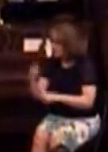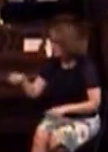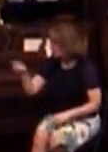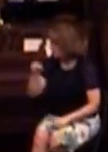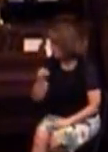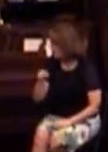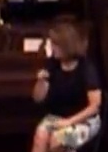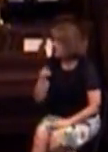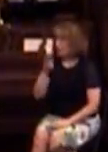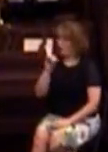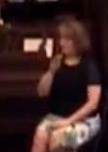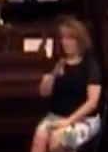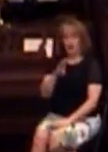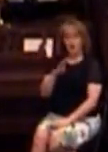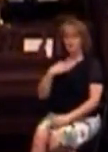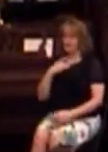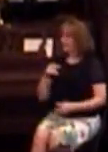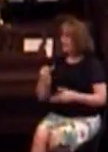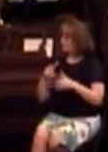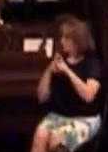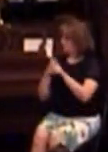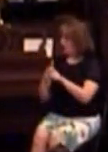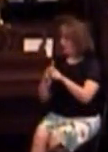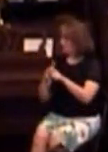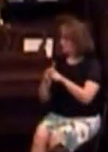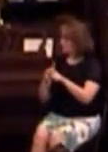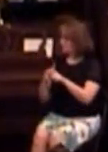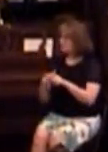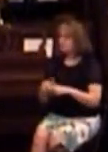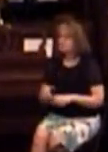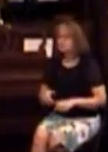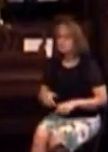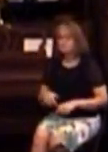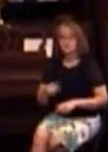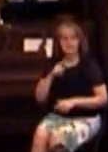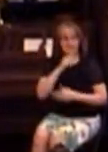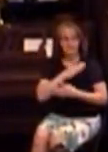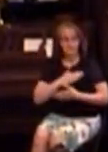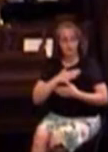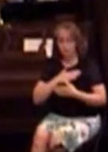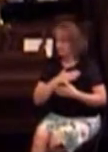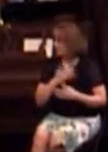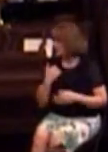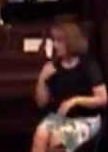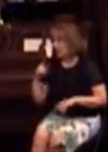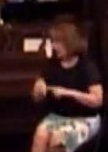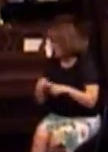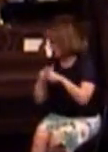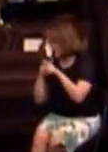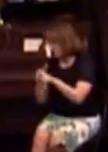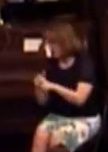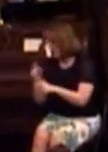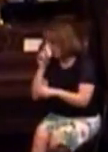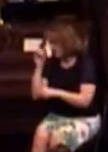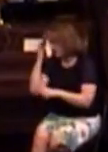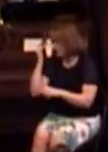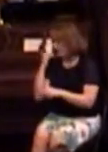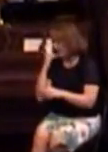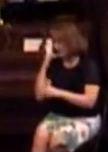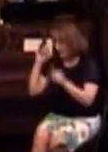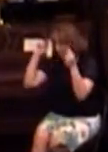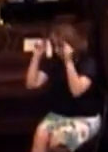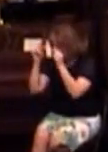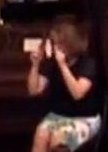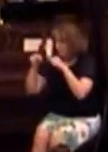the same time? That's all I think about is the throbbing in my head when I run. But if you run and can think, you ought to go for a run